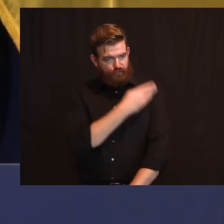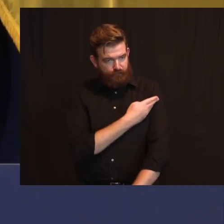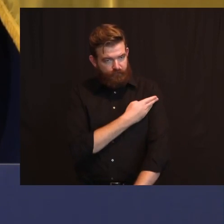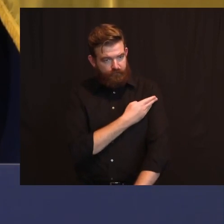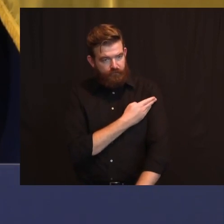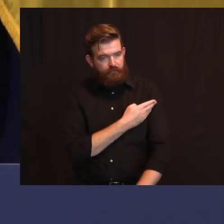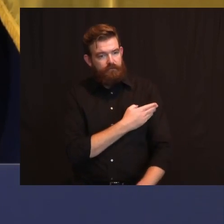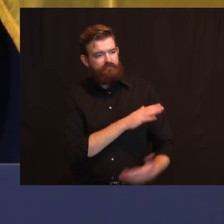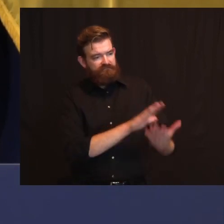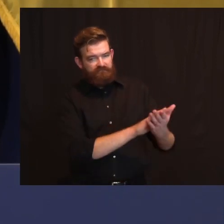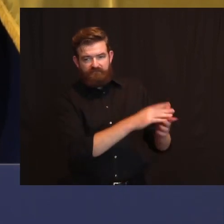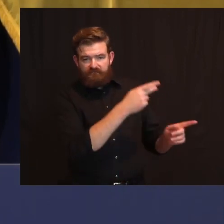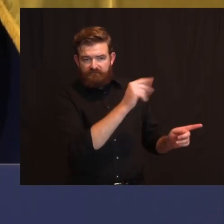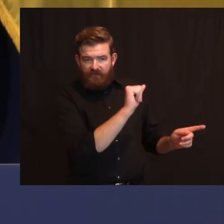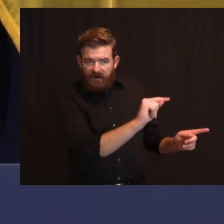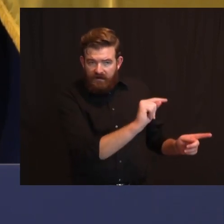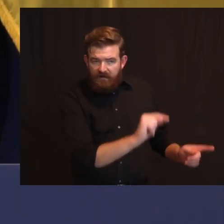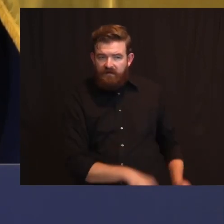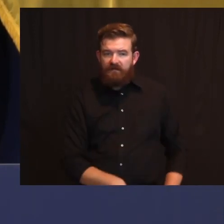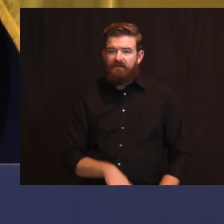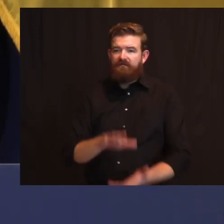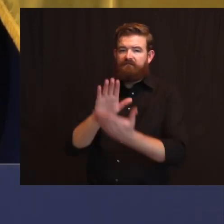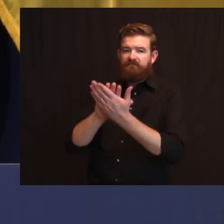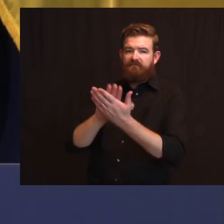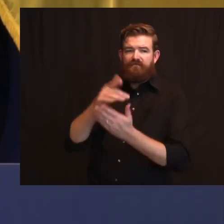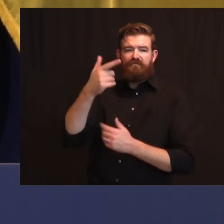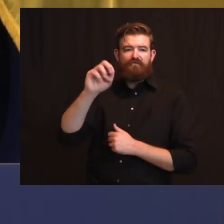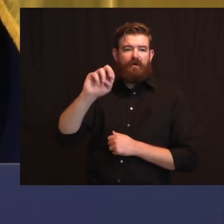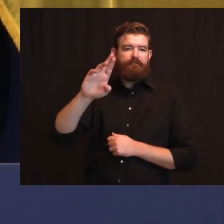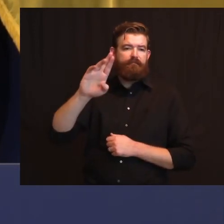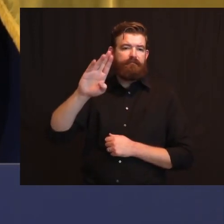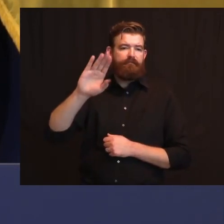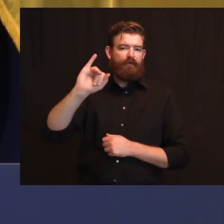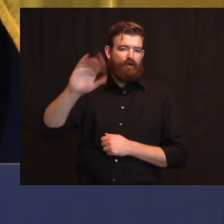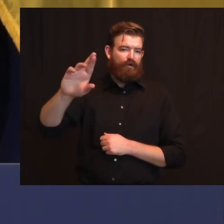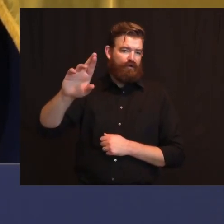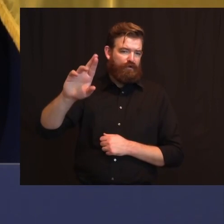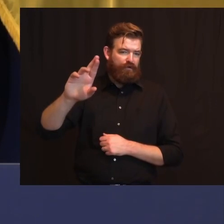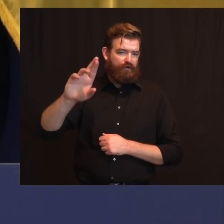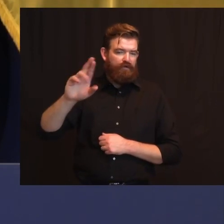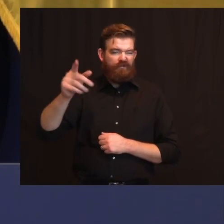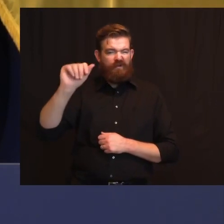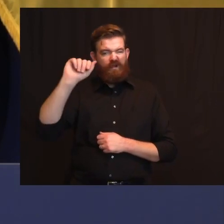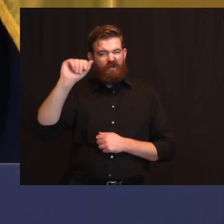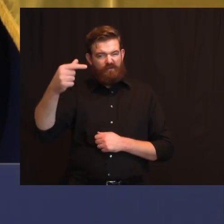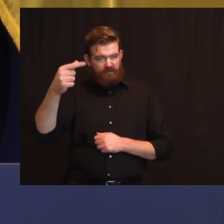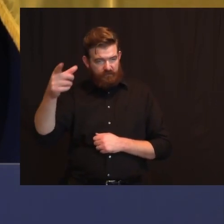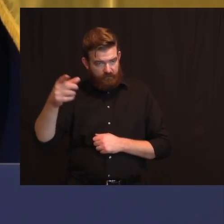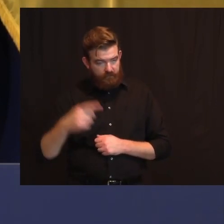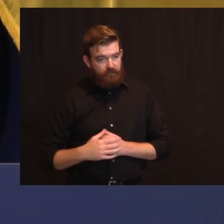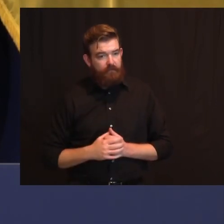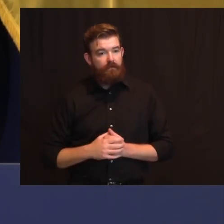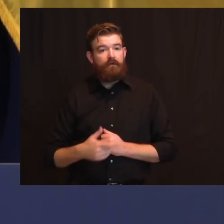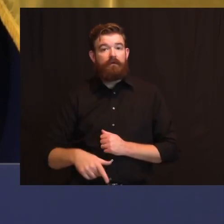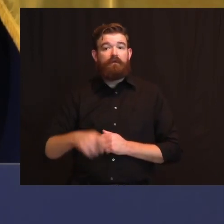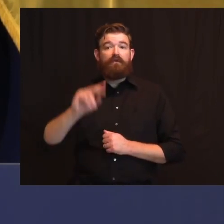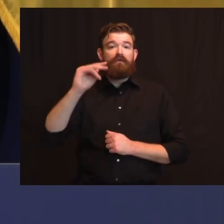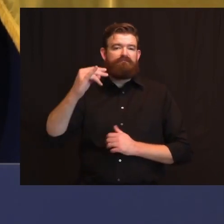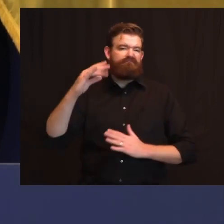leaders, but I'd hold us up against any other place in the nation. The way I've thought about it in the